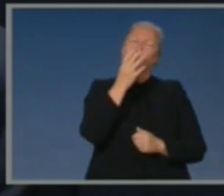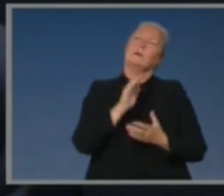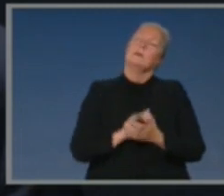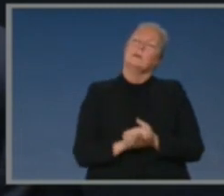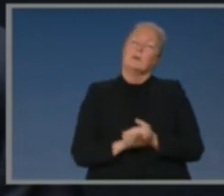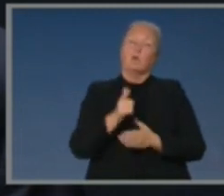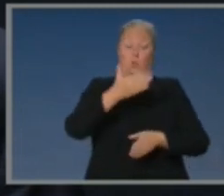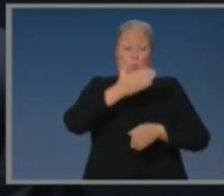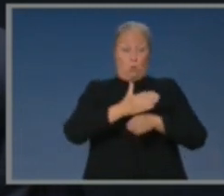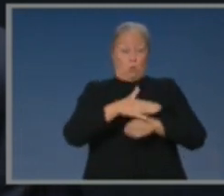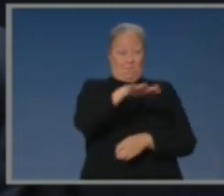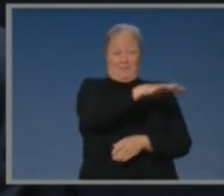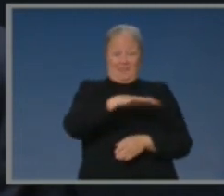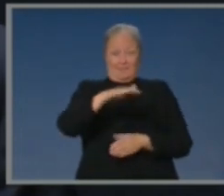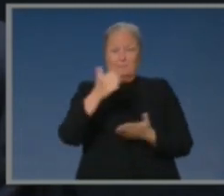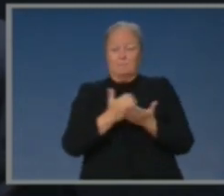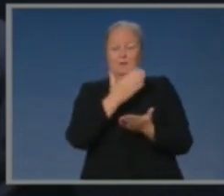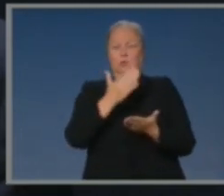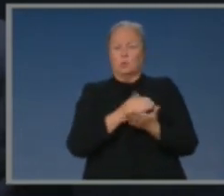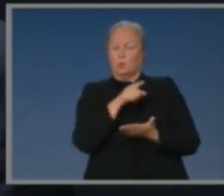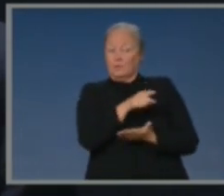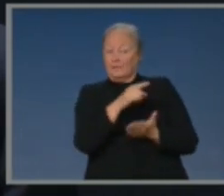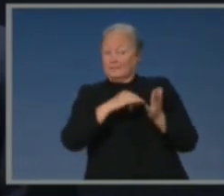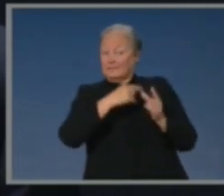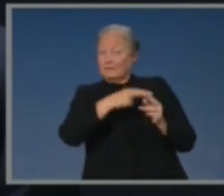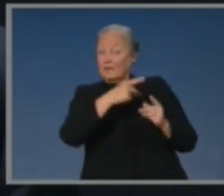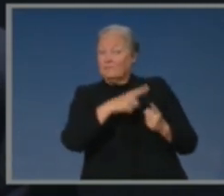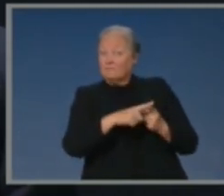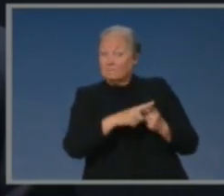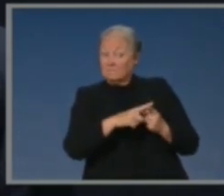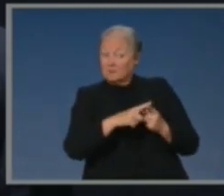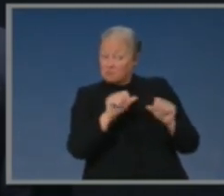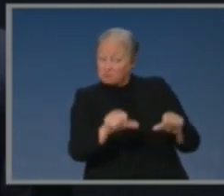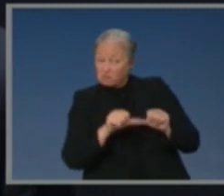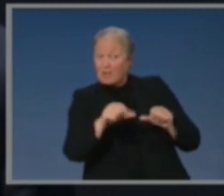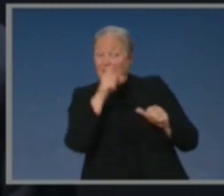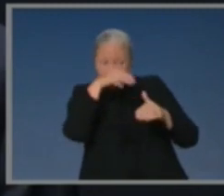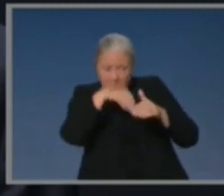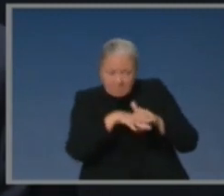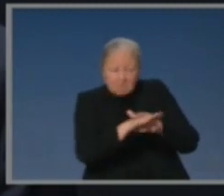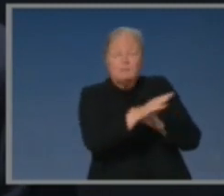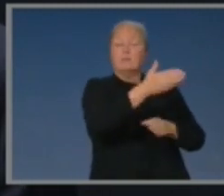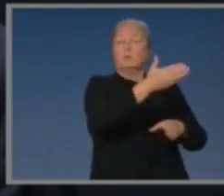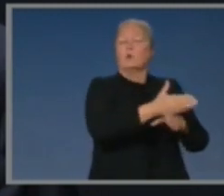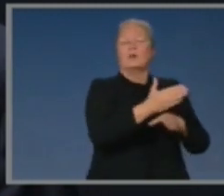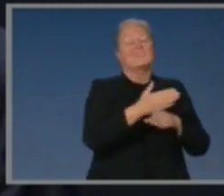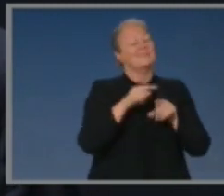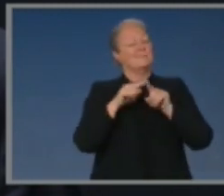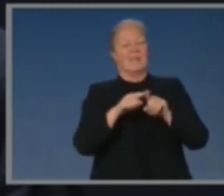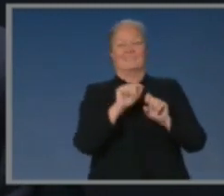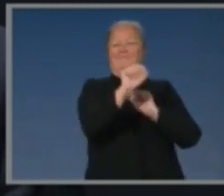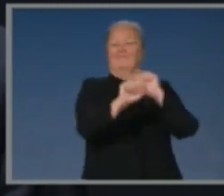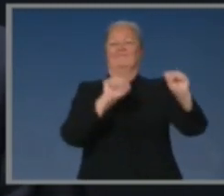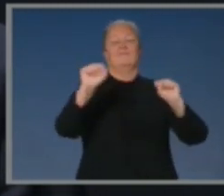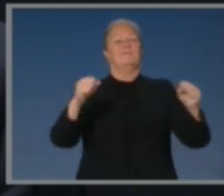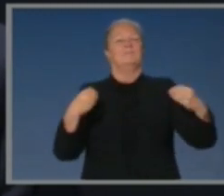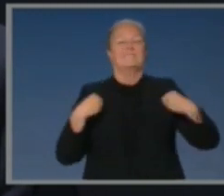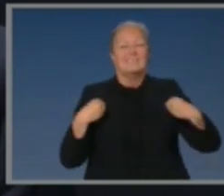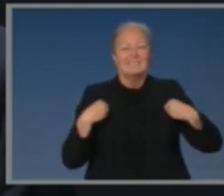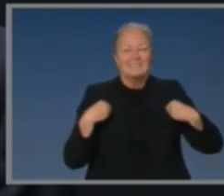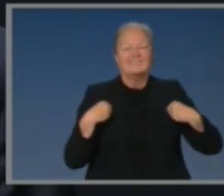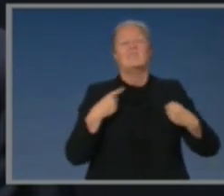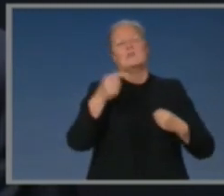jobs safe in those work sites. And that's very much a business-by-business proposition under the guidelines of social distancing